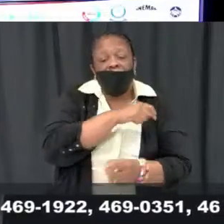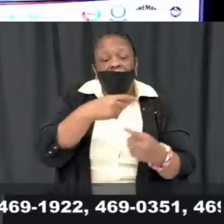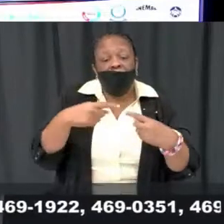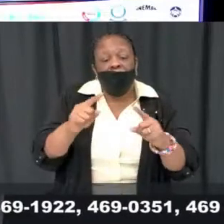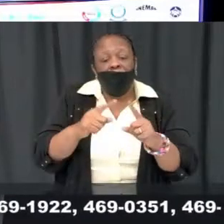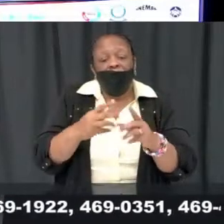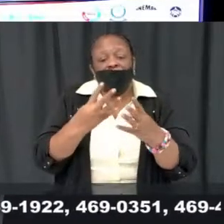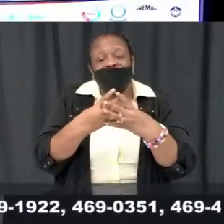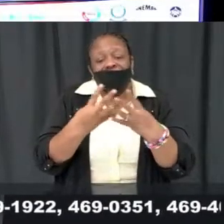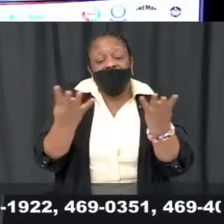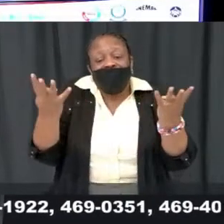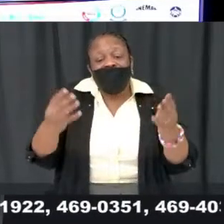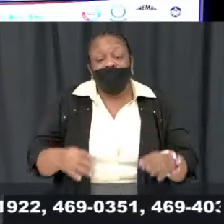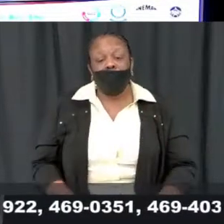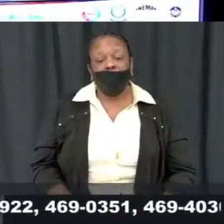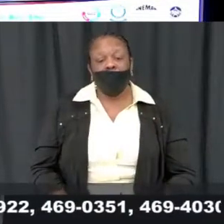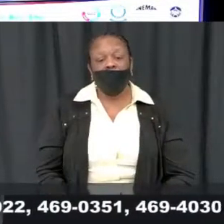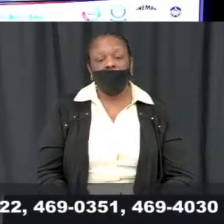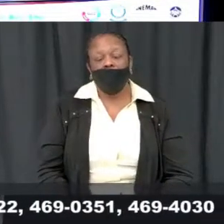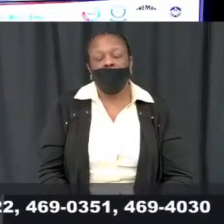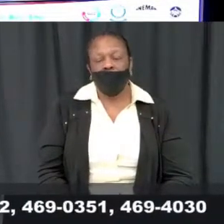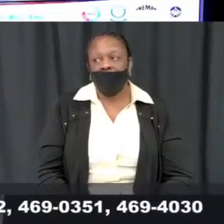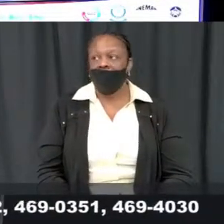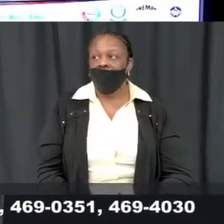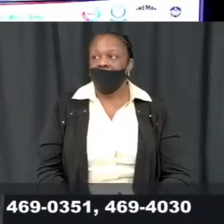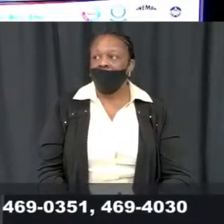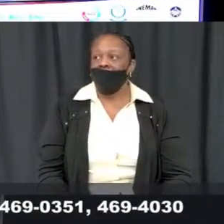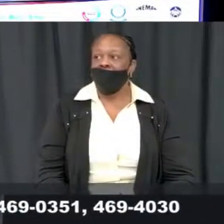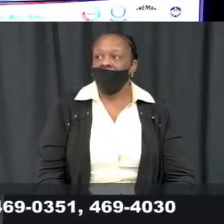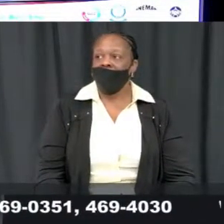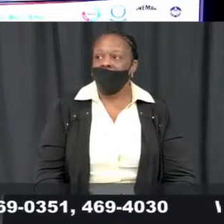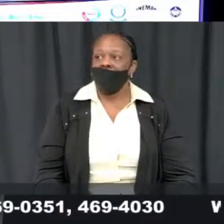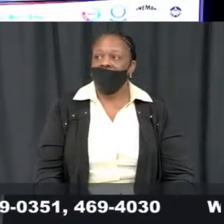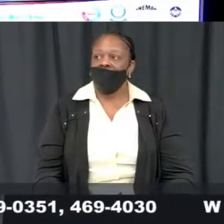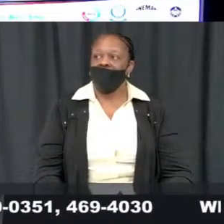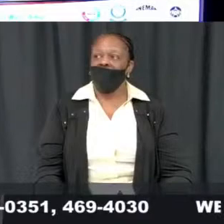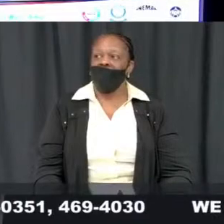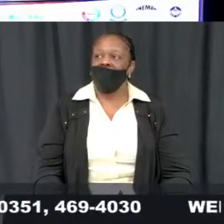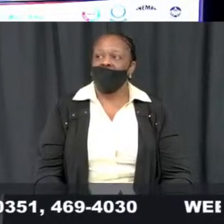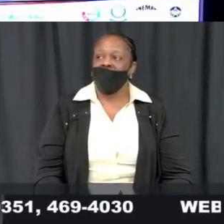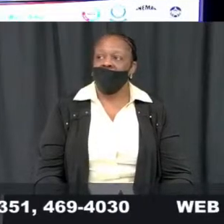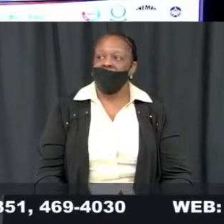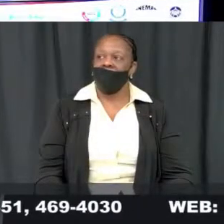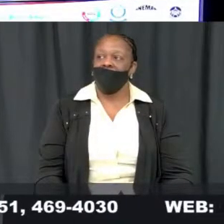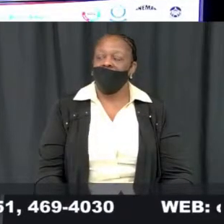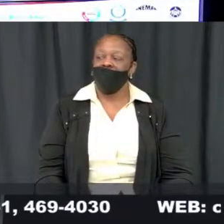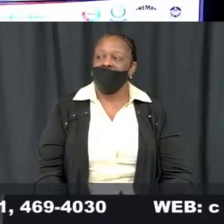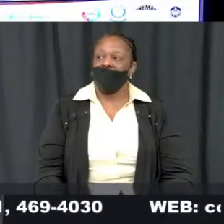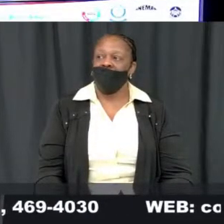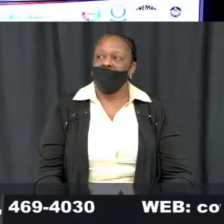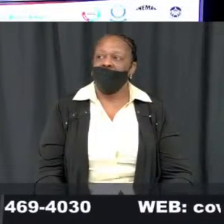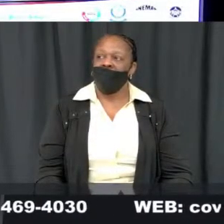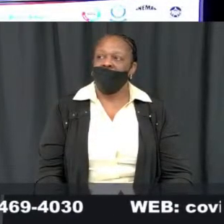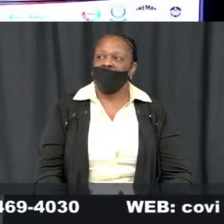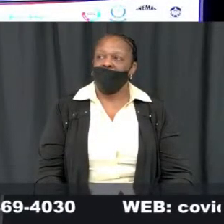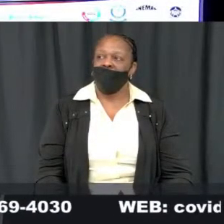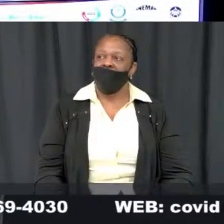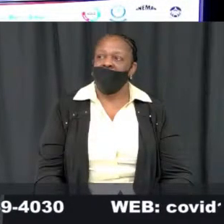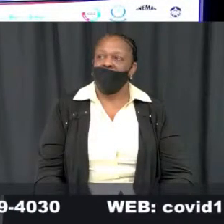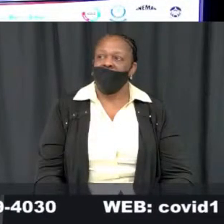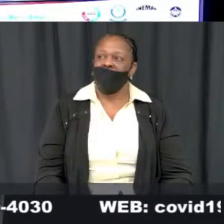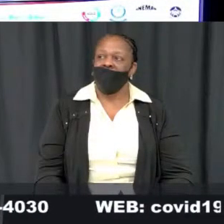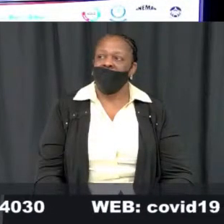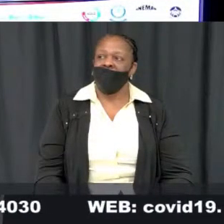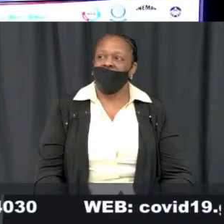Dr. Wilkinson, I don't think you answered one of them. With active cases on the rise, what arrangements are